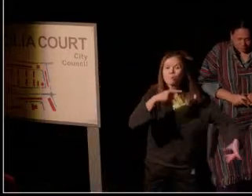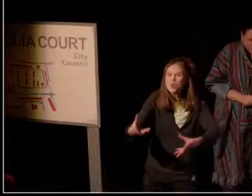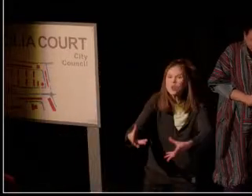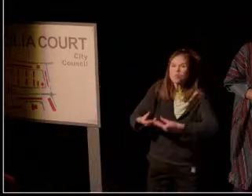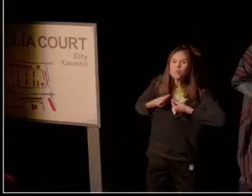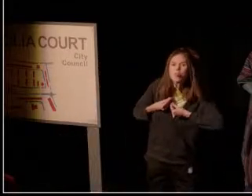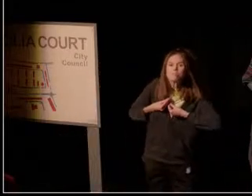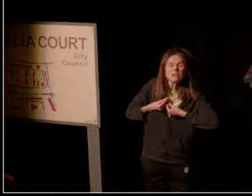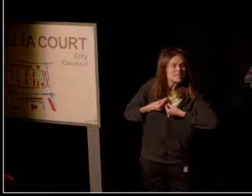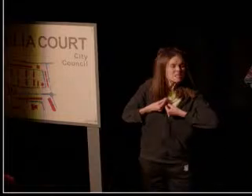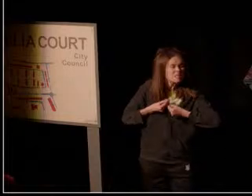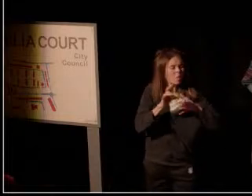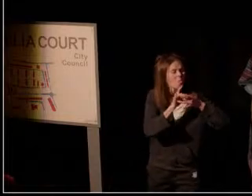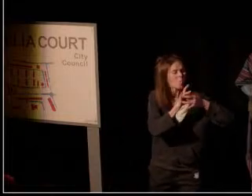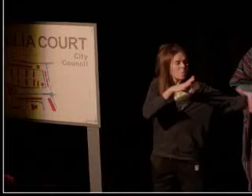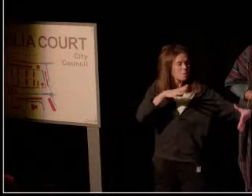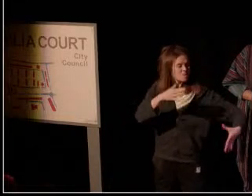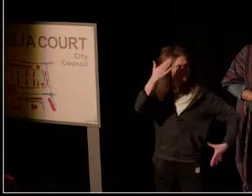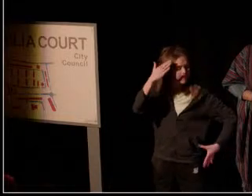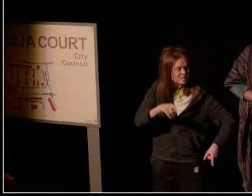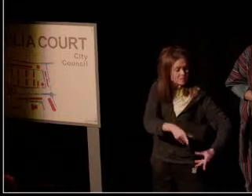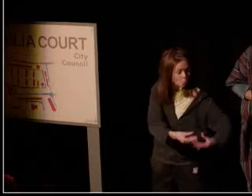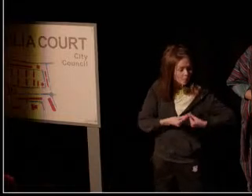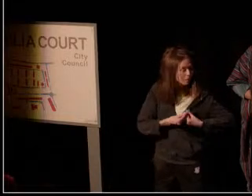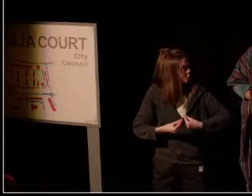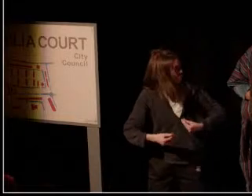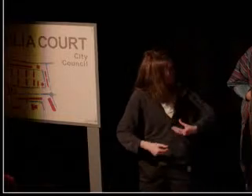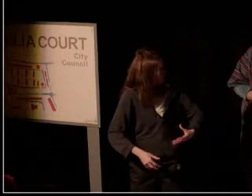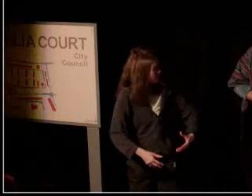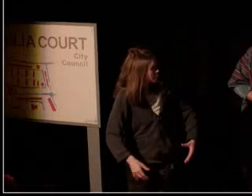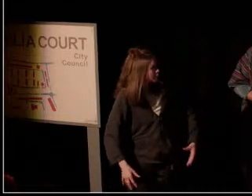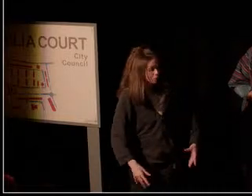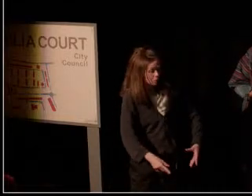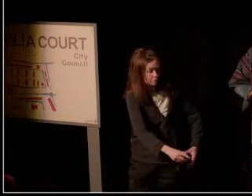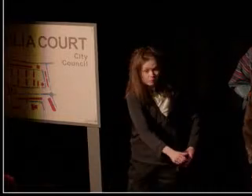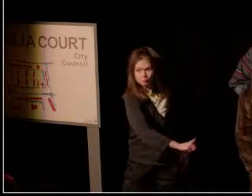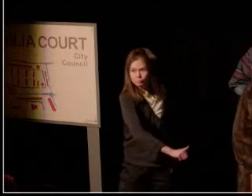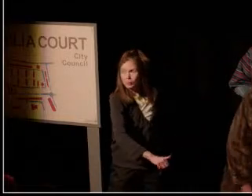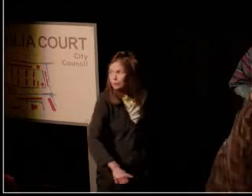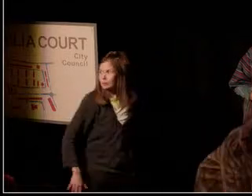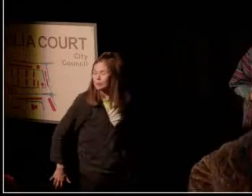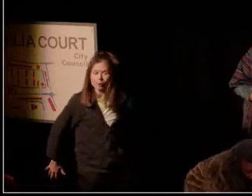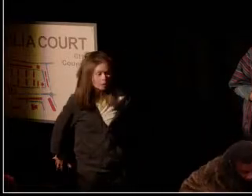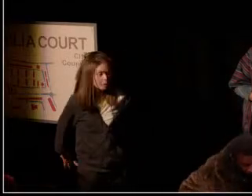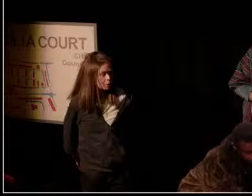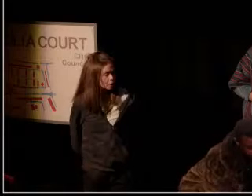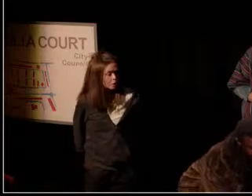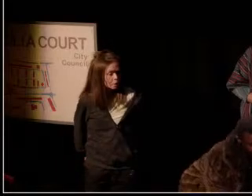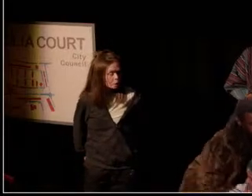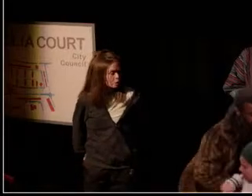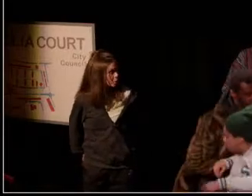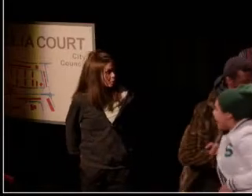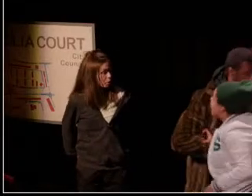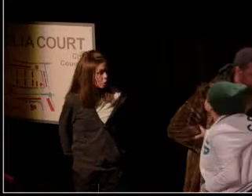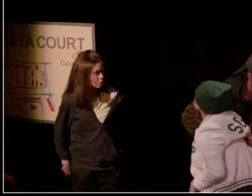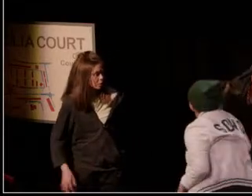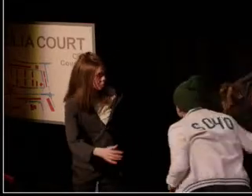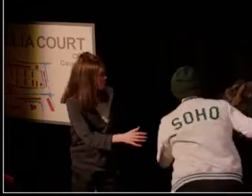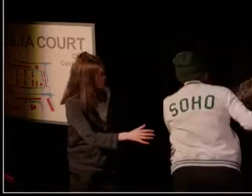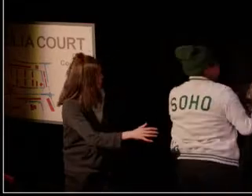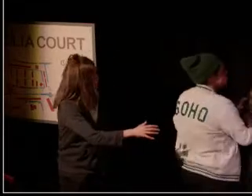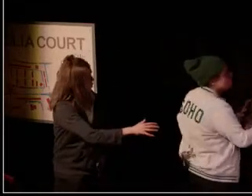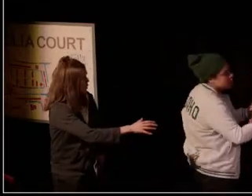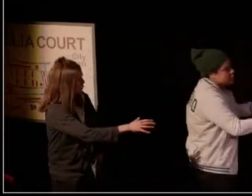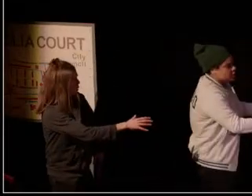me, there's too much of you in him. But and take he the was boy there. hence, he shall not go near her. Take him away, let